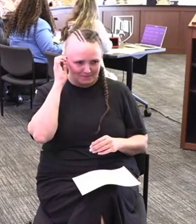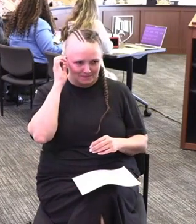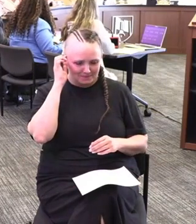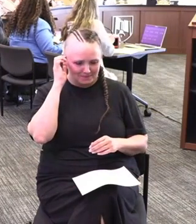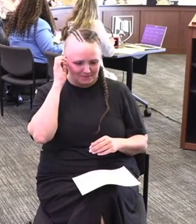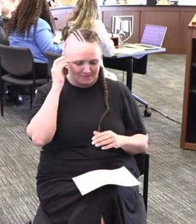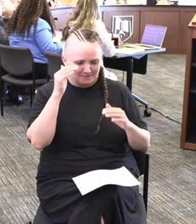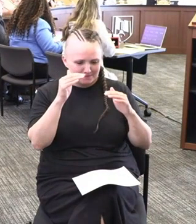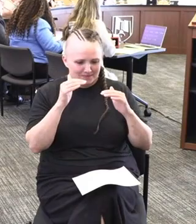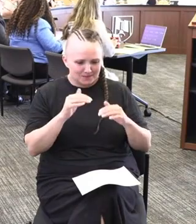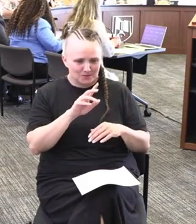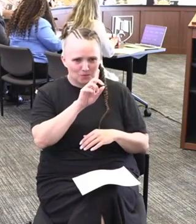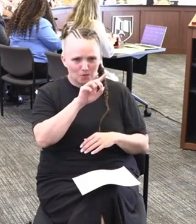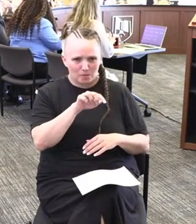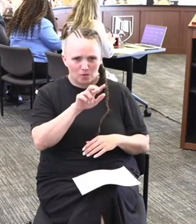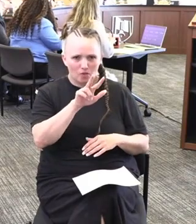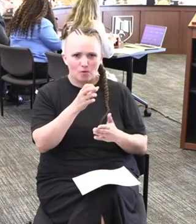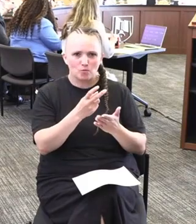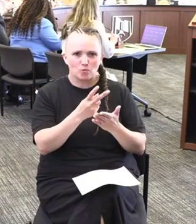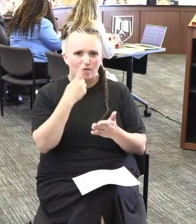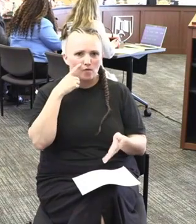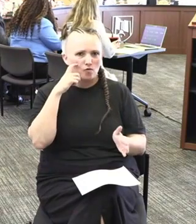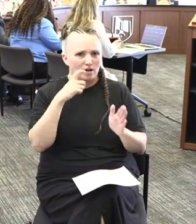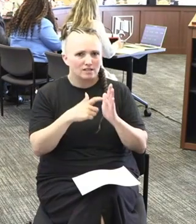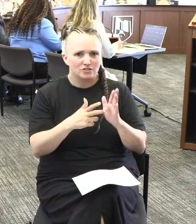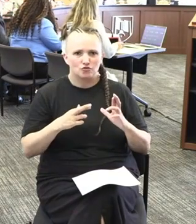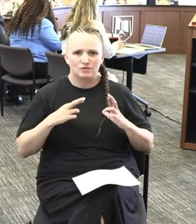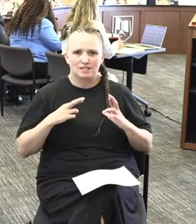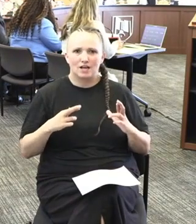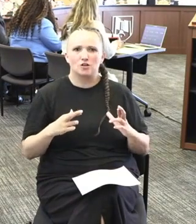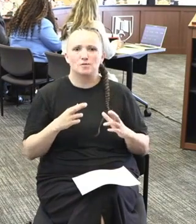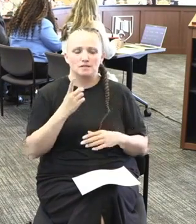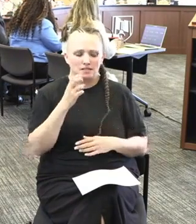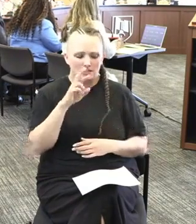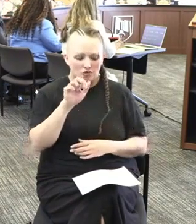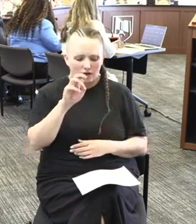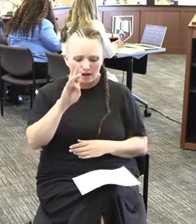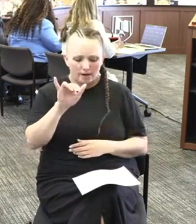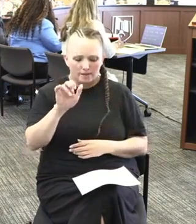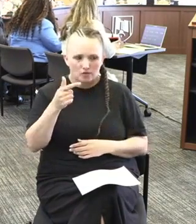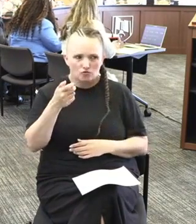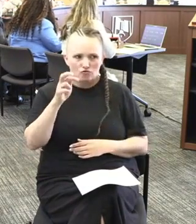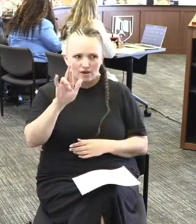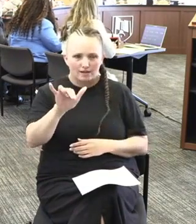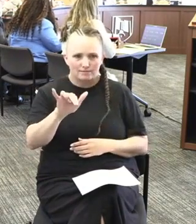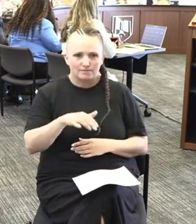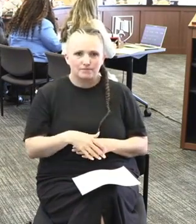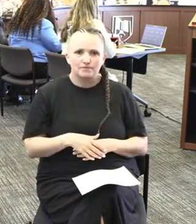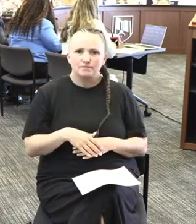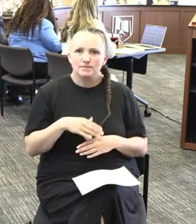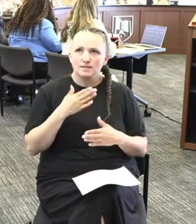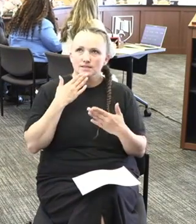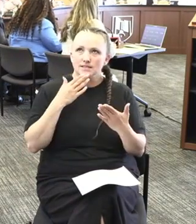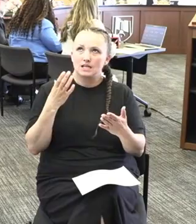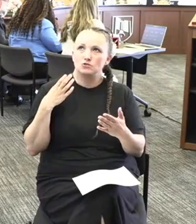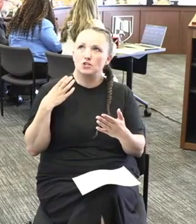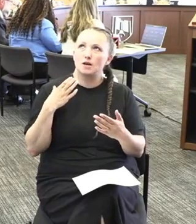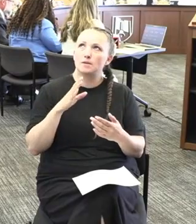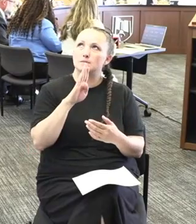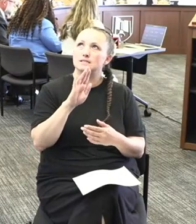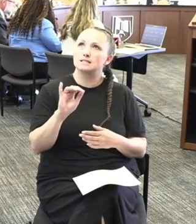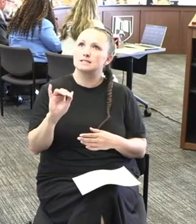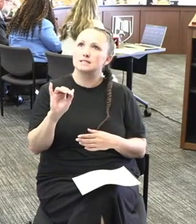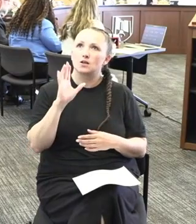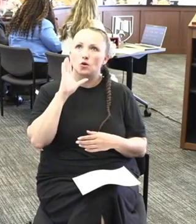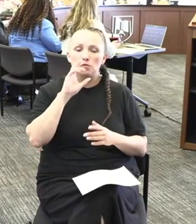Next item is 1.3, approval of recognition of retirements. Dr. Amy Gray. Thank you, Chairman Budzinski. We're going